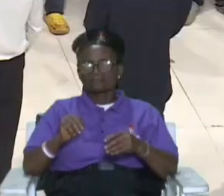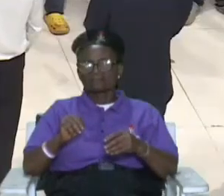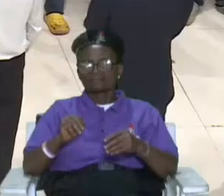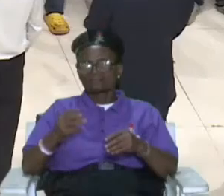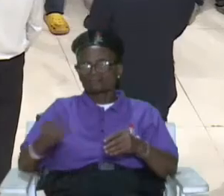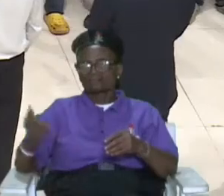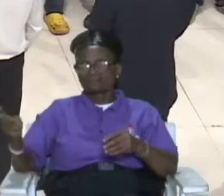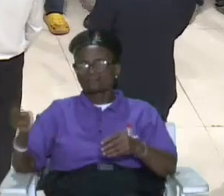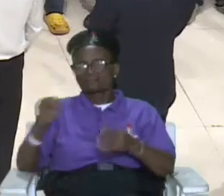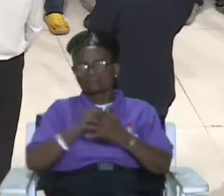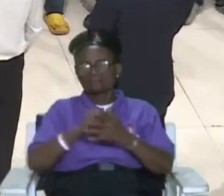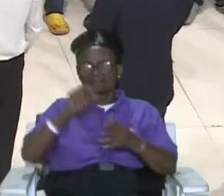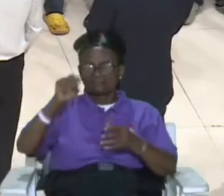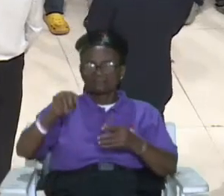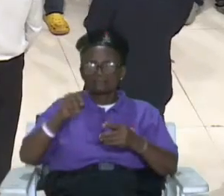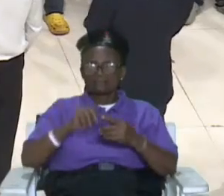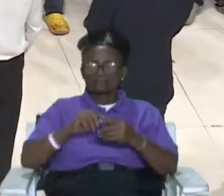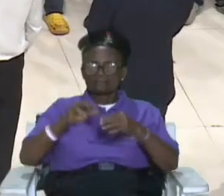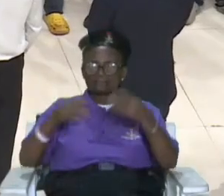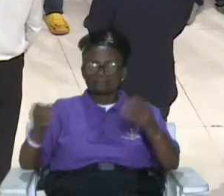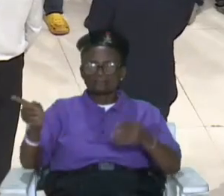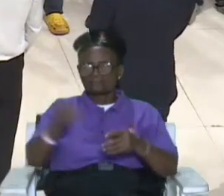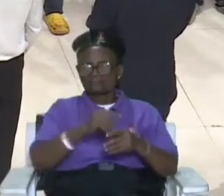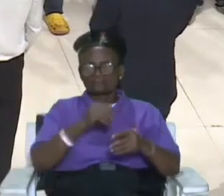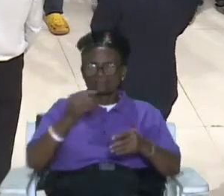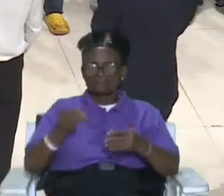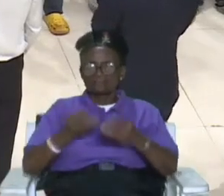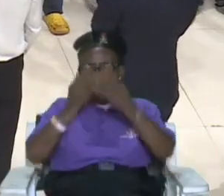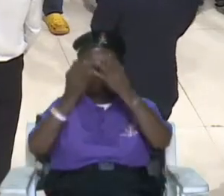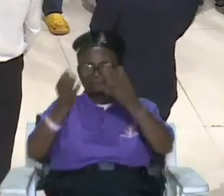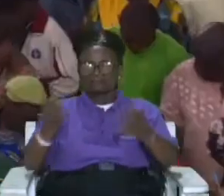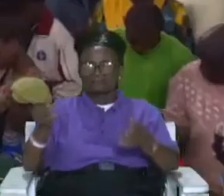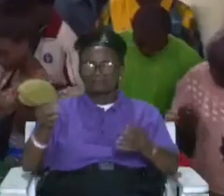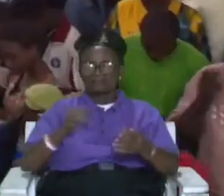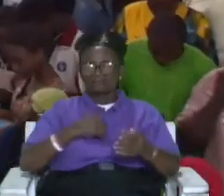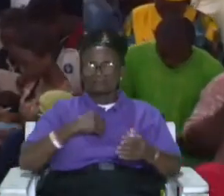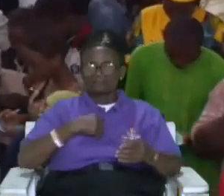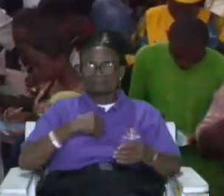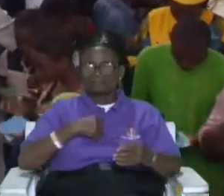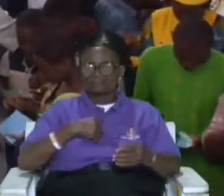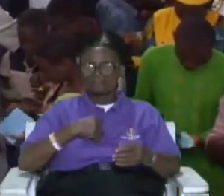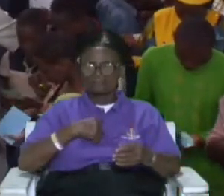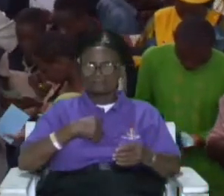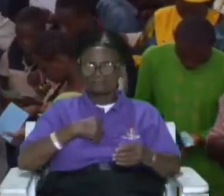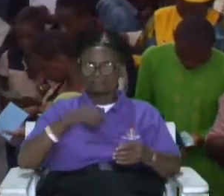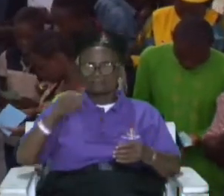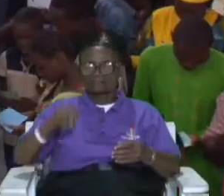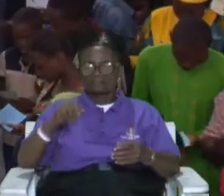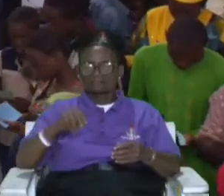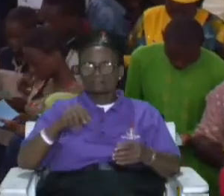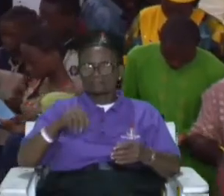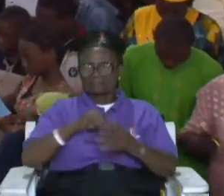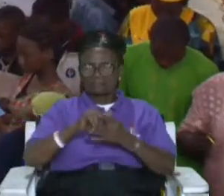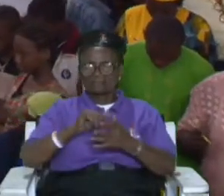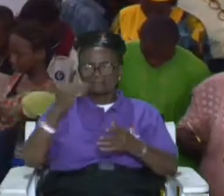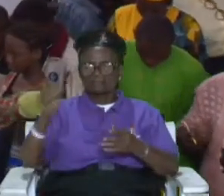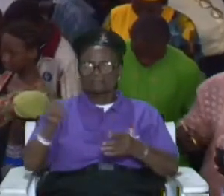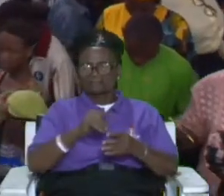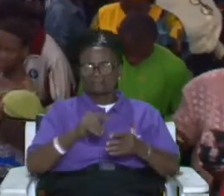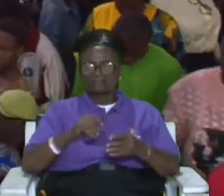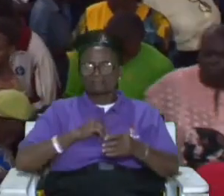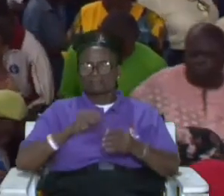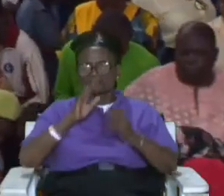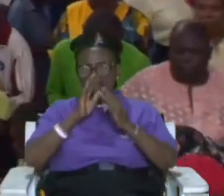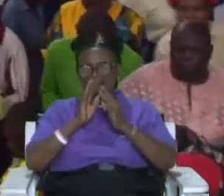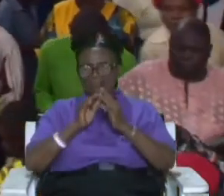material they need to give you the information I need. Those of you who have come forward, I promise you, by the special grace of God, from now on,